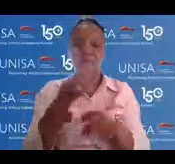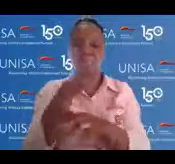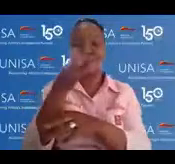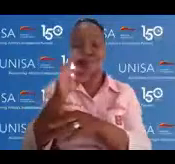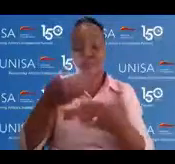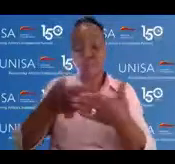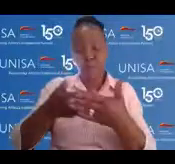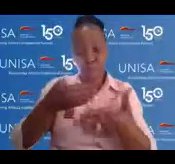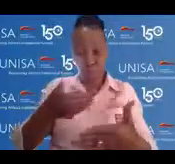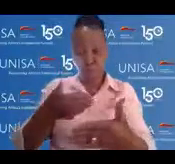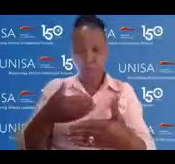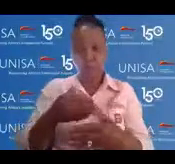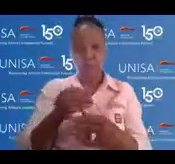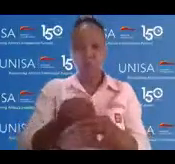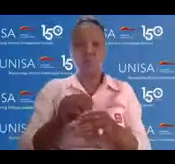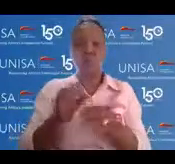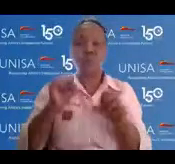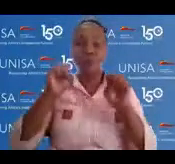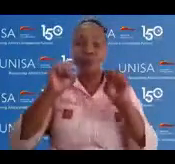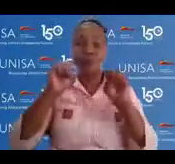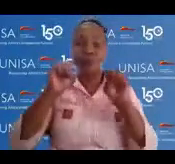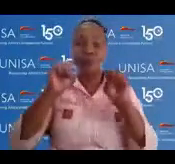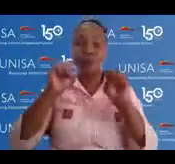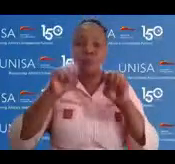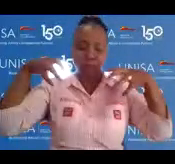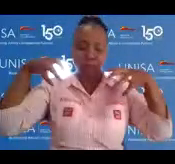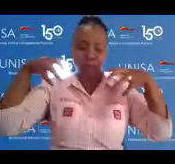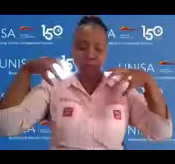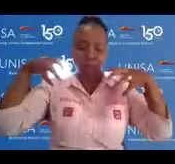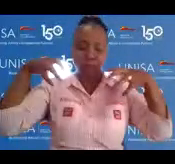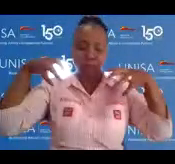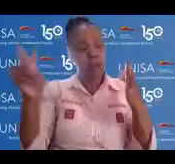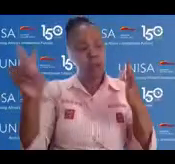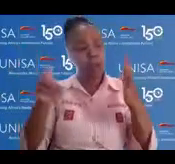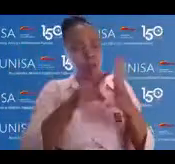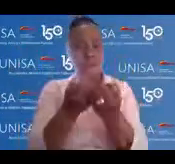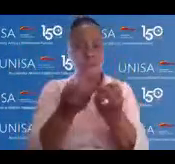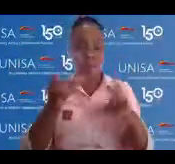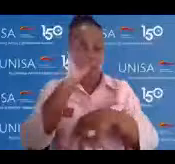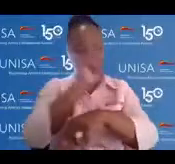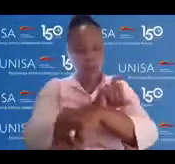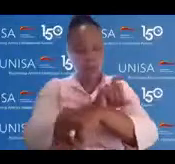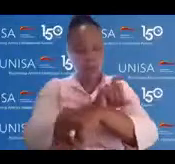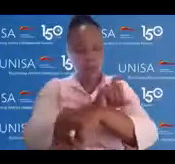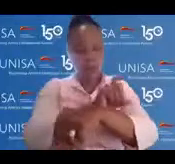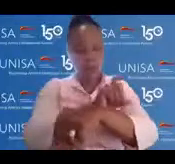you scroll down, you will see there are many courses on the site.